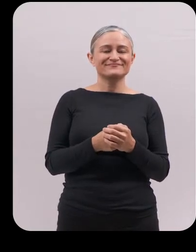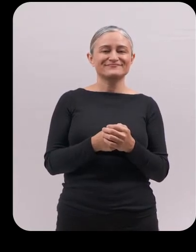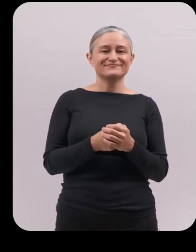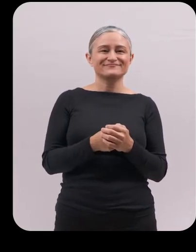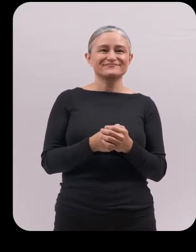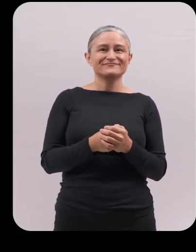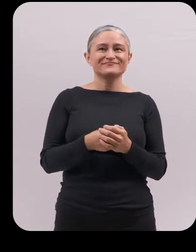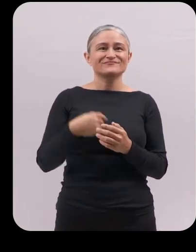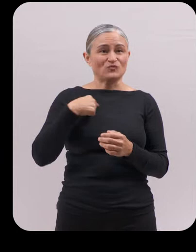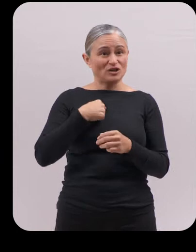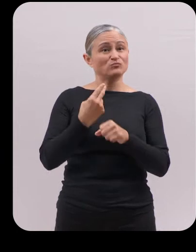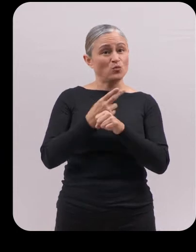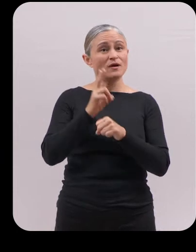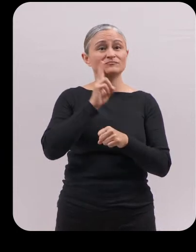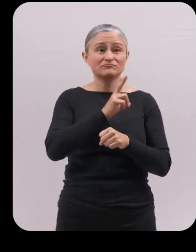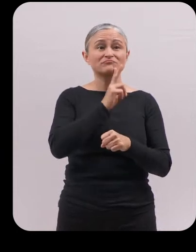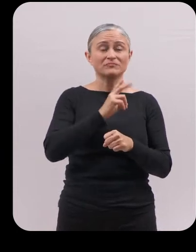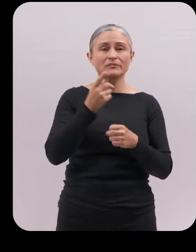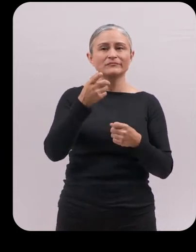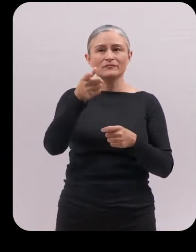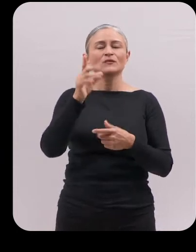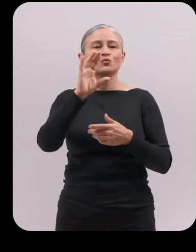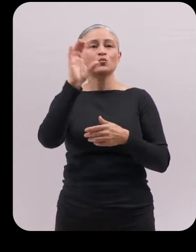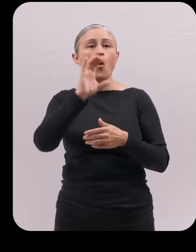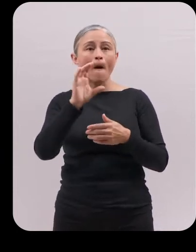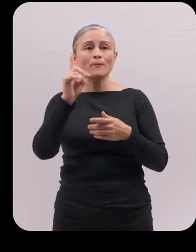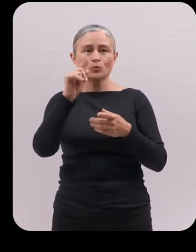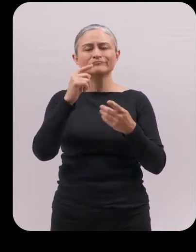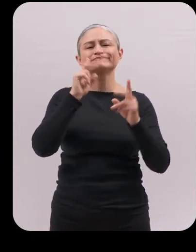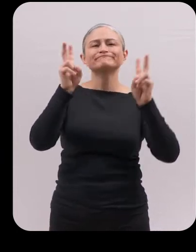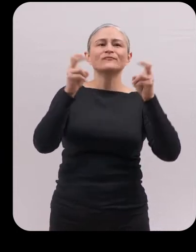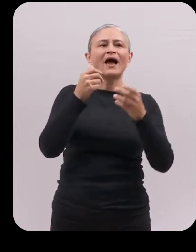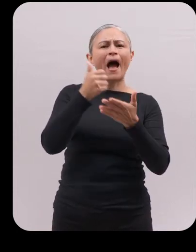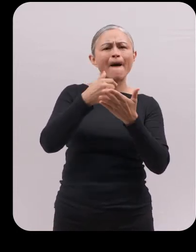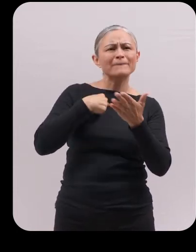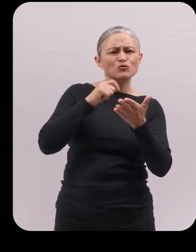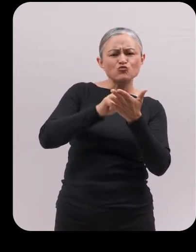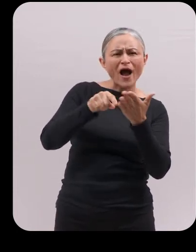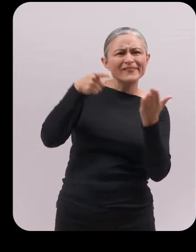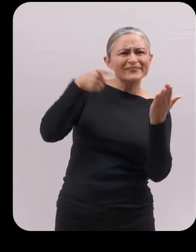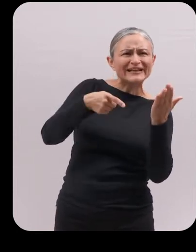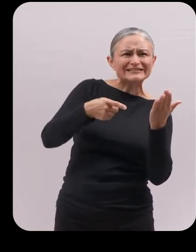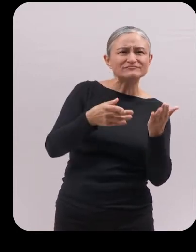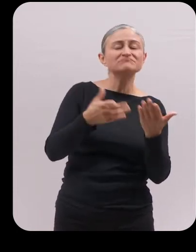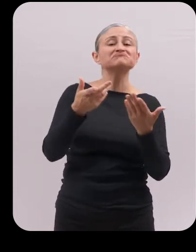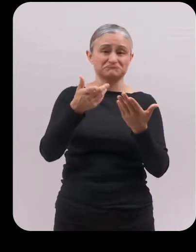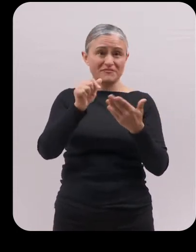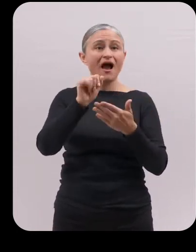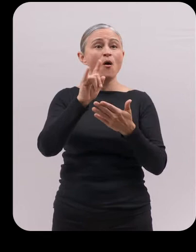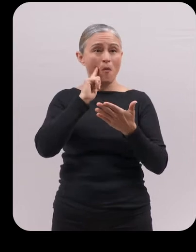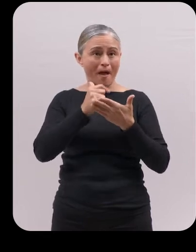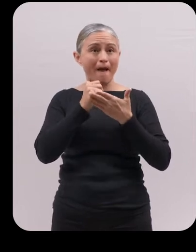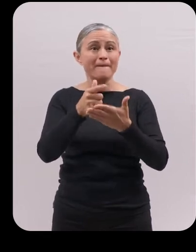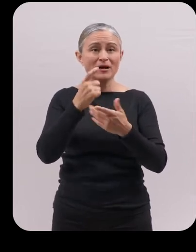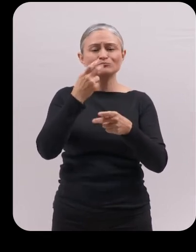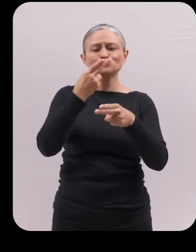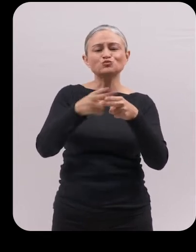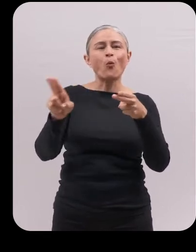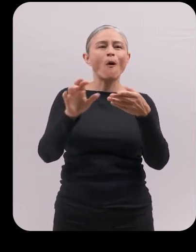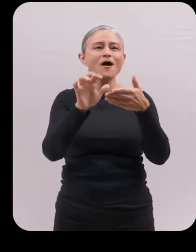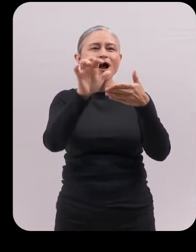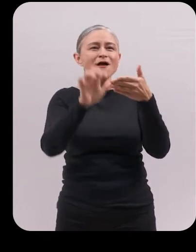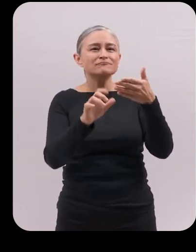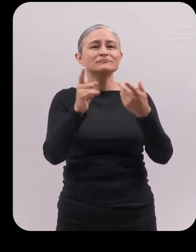We use Gemini to enable Chrome's features, including Help Me Write, which uses on-device AI to help users write short-form content like product